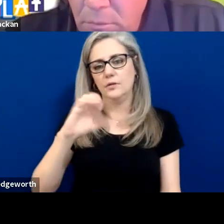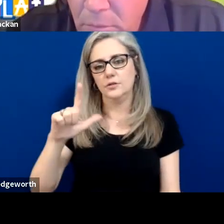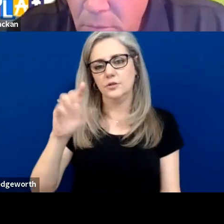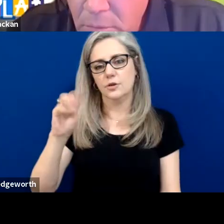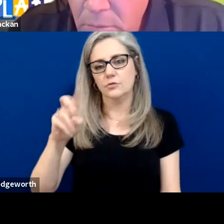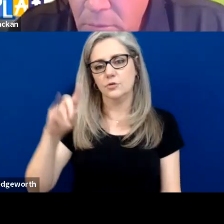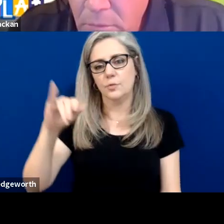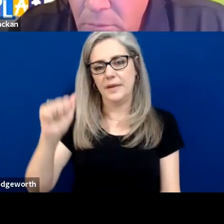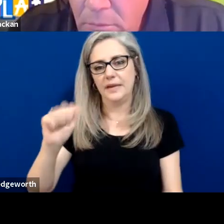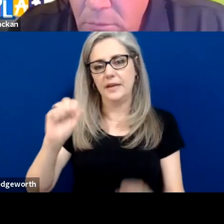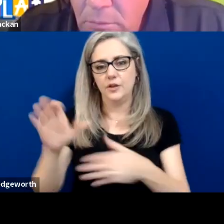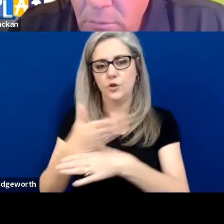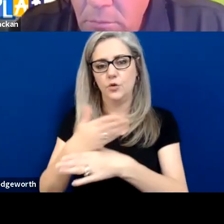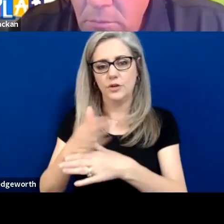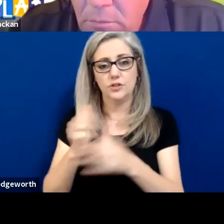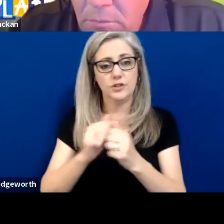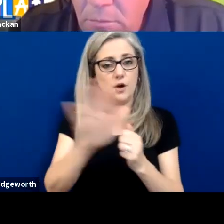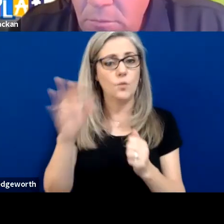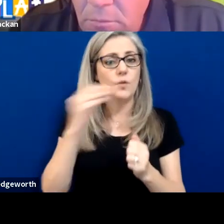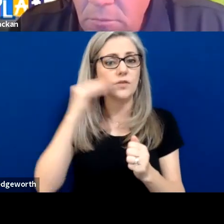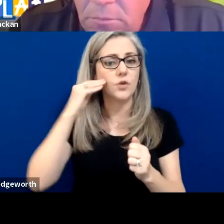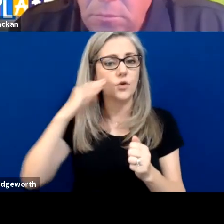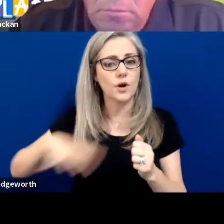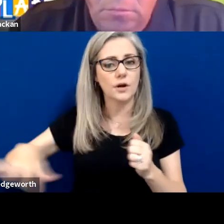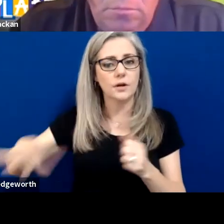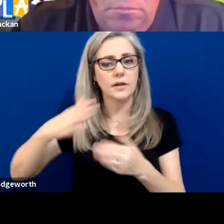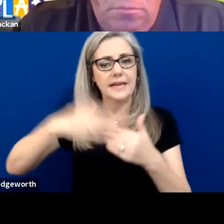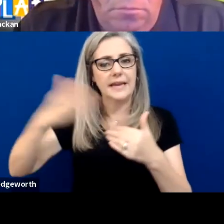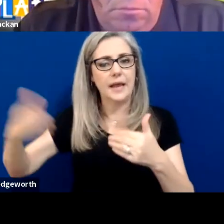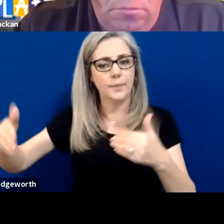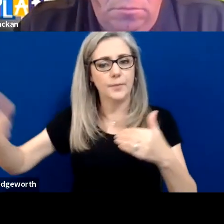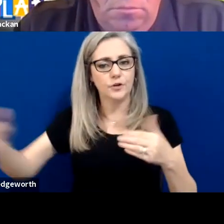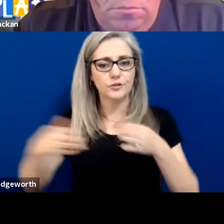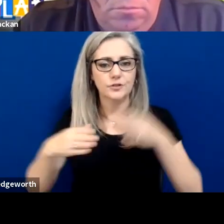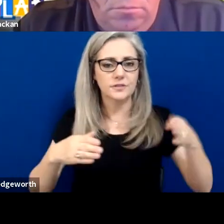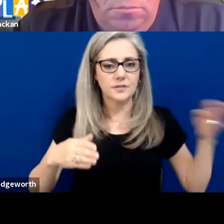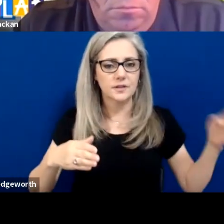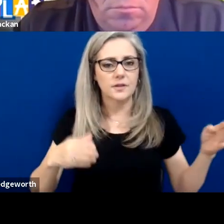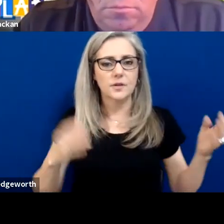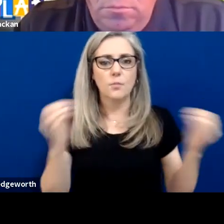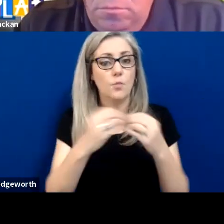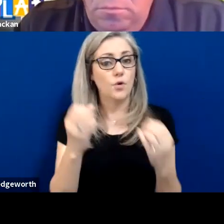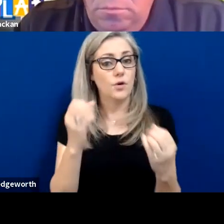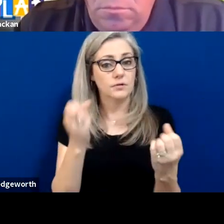with your neighbors to help us get even, the more the feedback, the better.